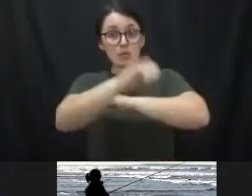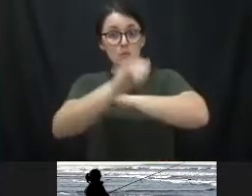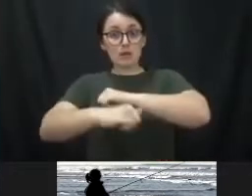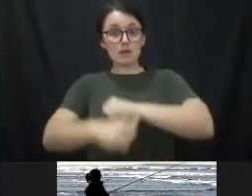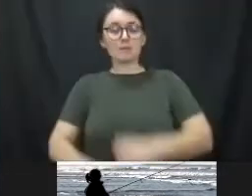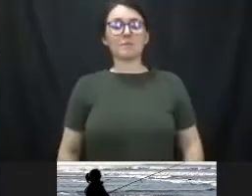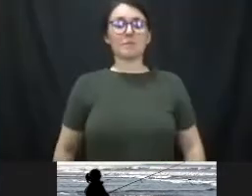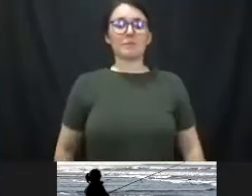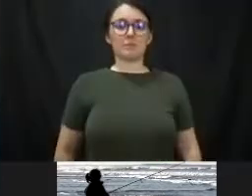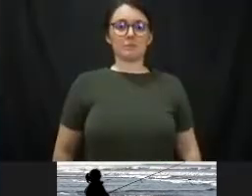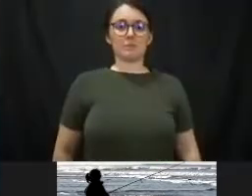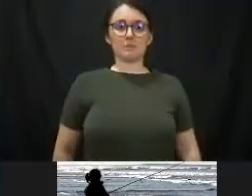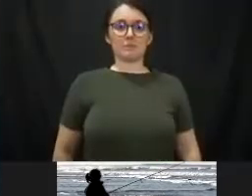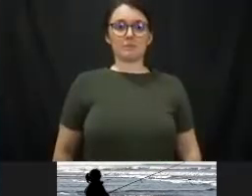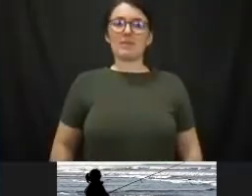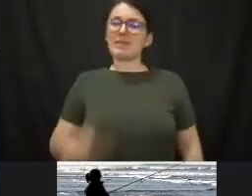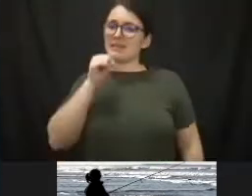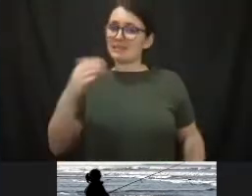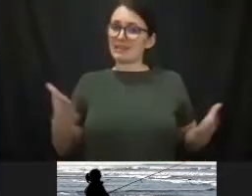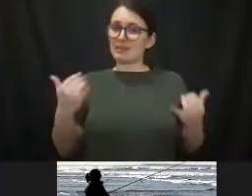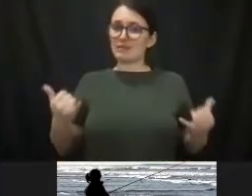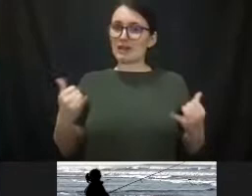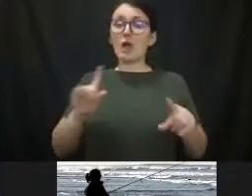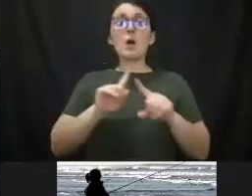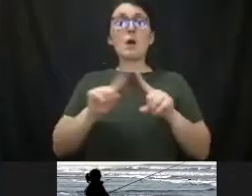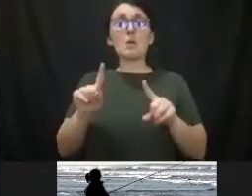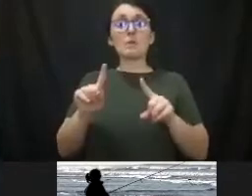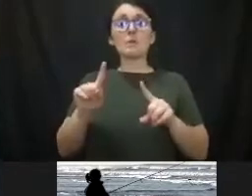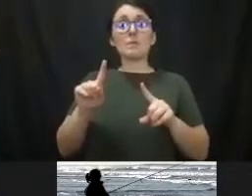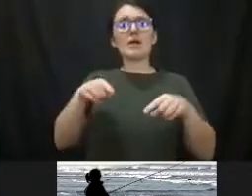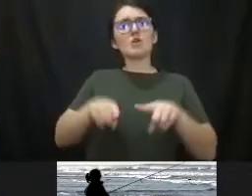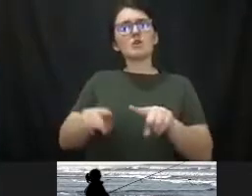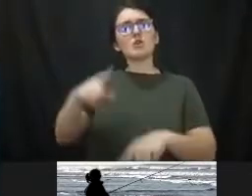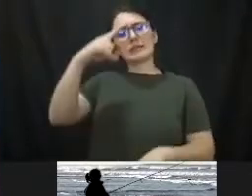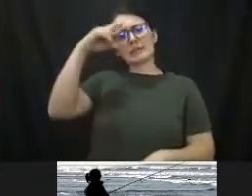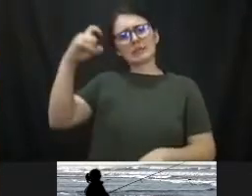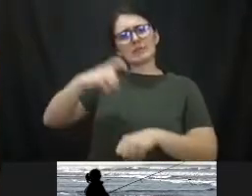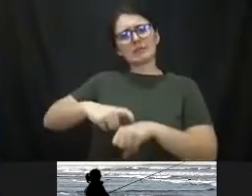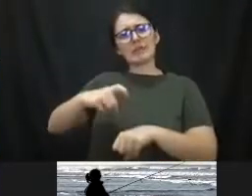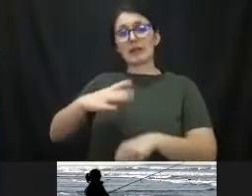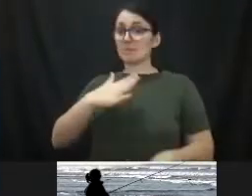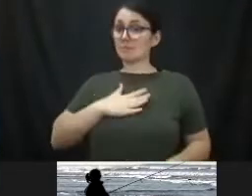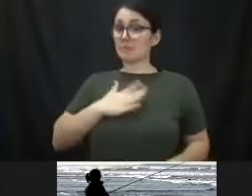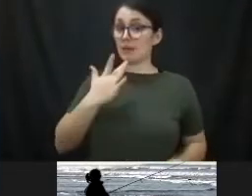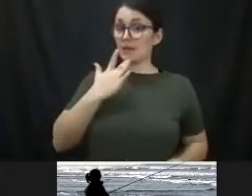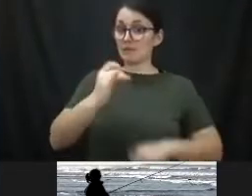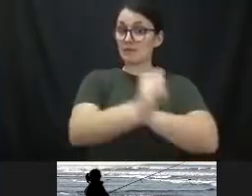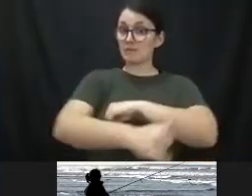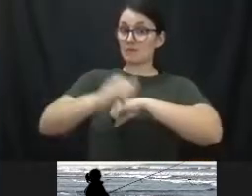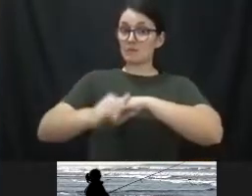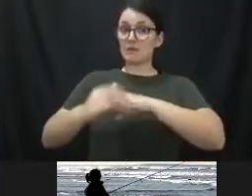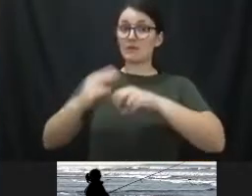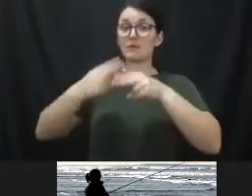here June, July, August, September, and October. My favorite whale, his name is Eagle